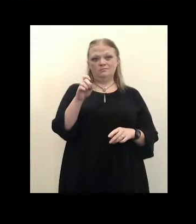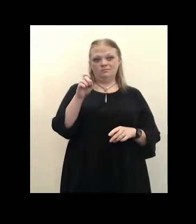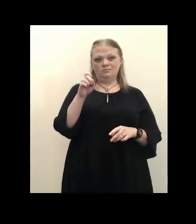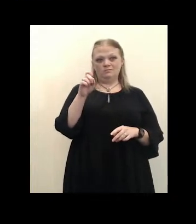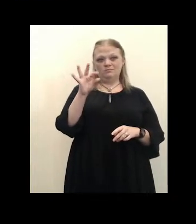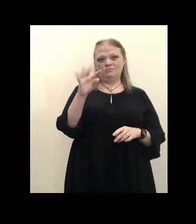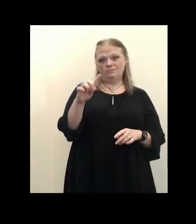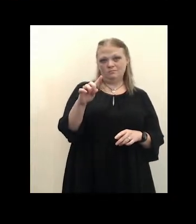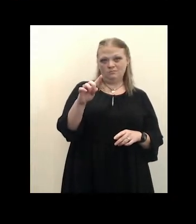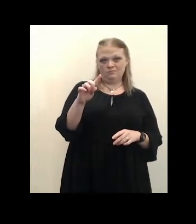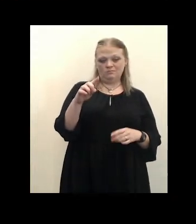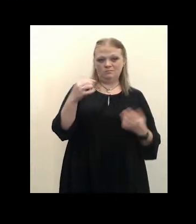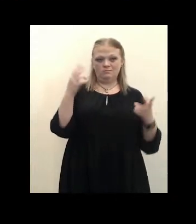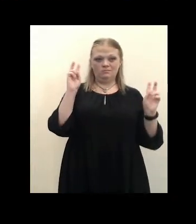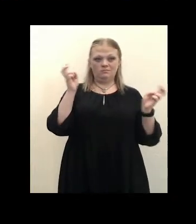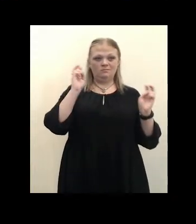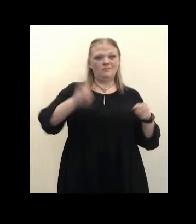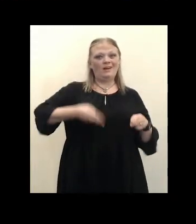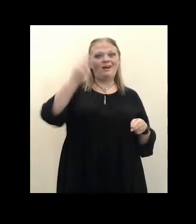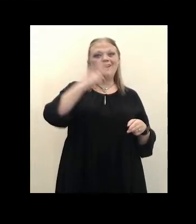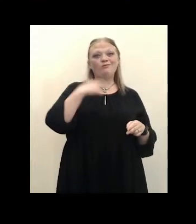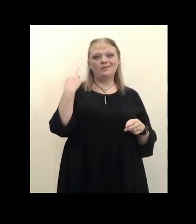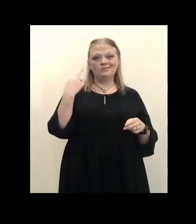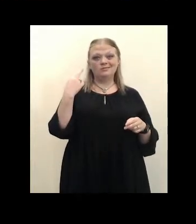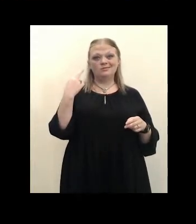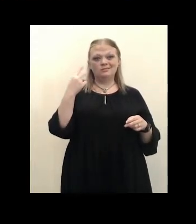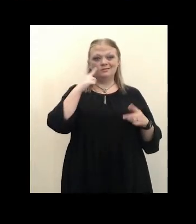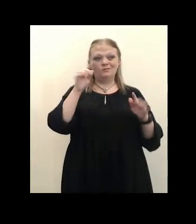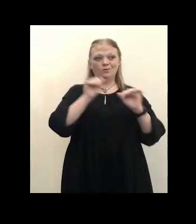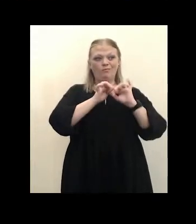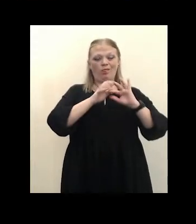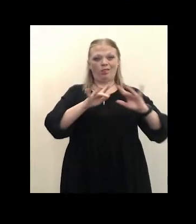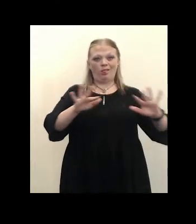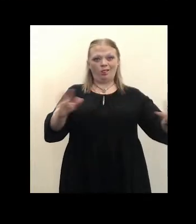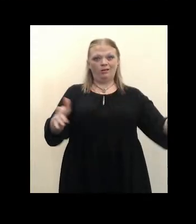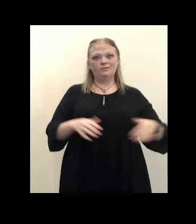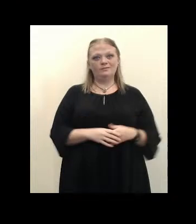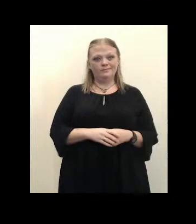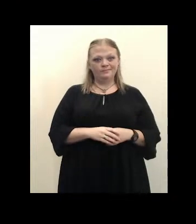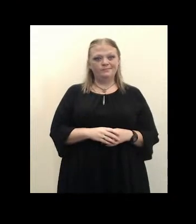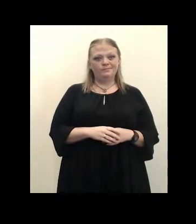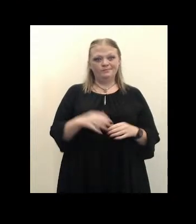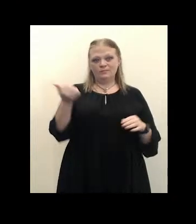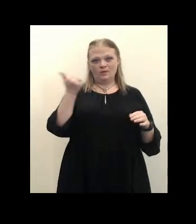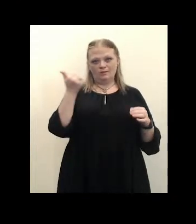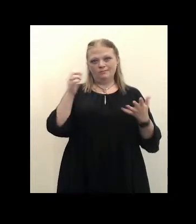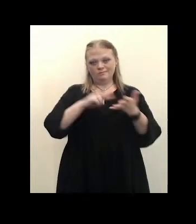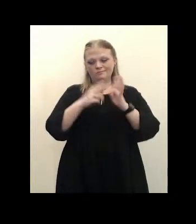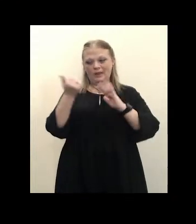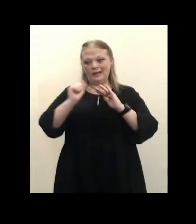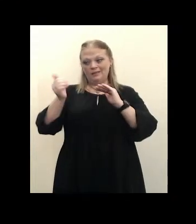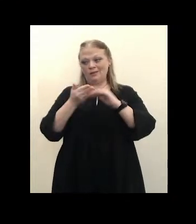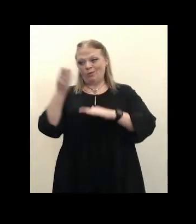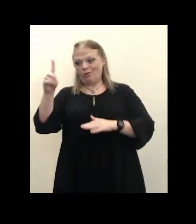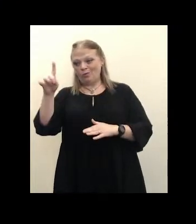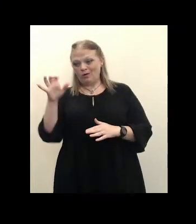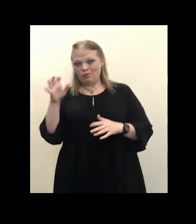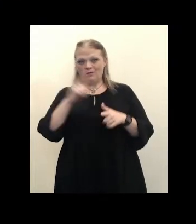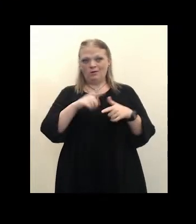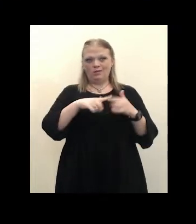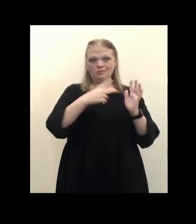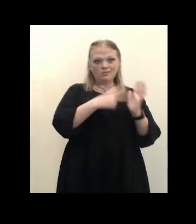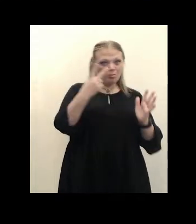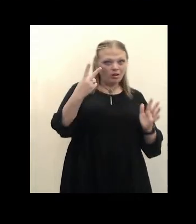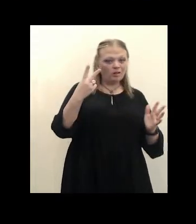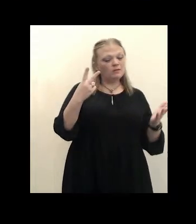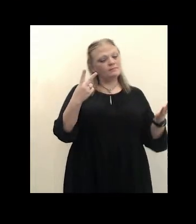in the high risk of COVID-19 transmission category, which is anything over 100, so we're nearly double that number. And